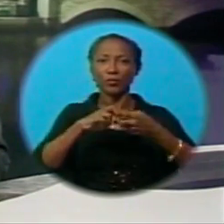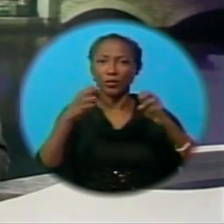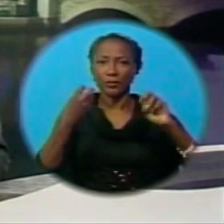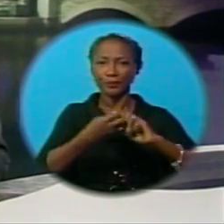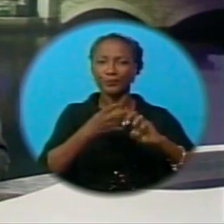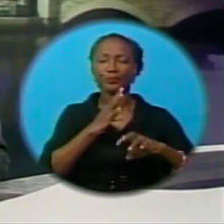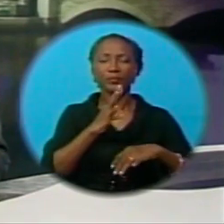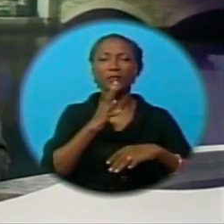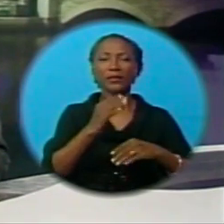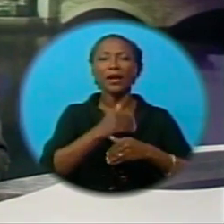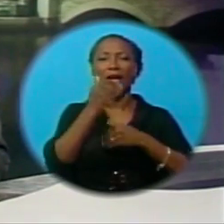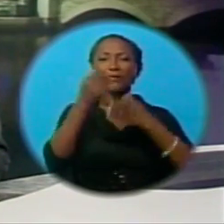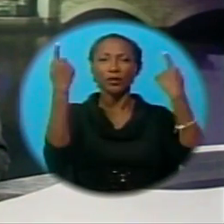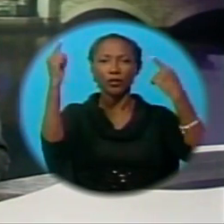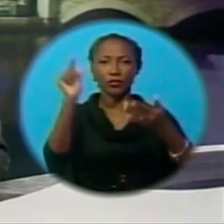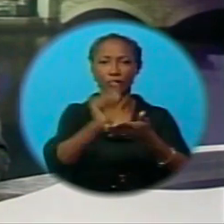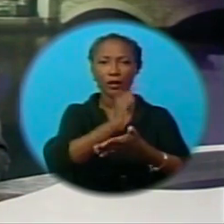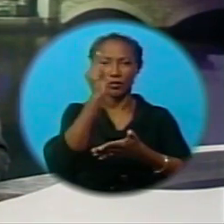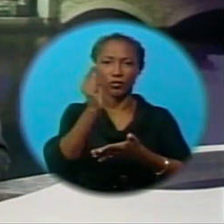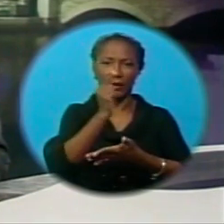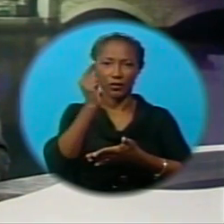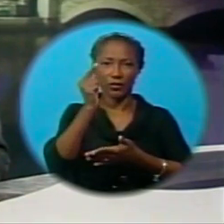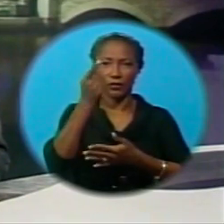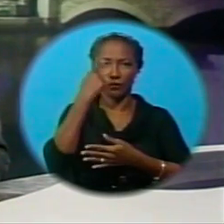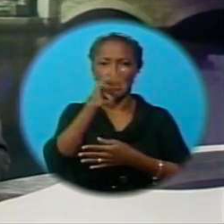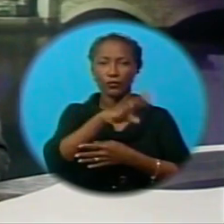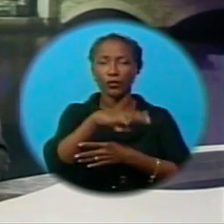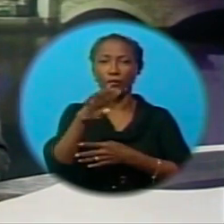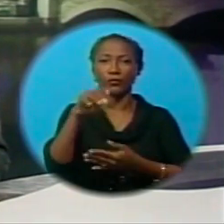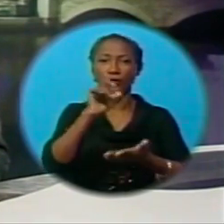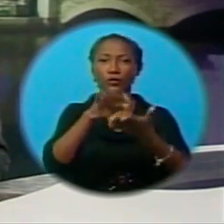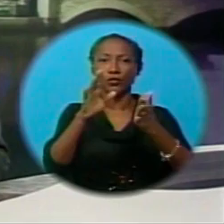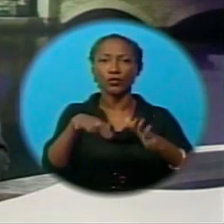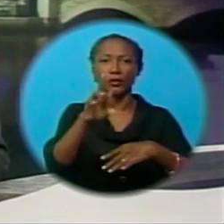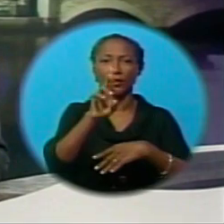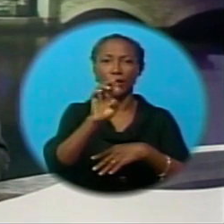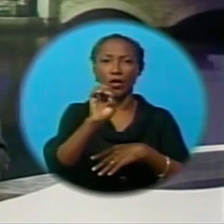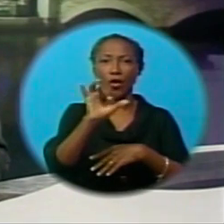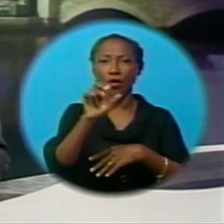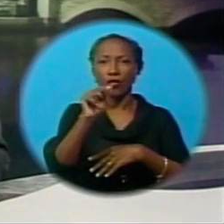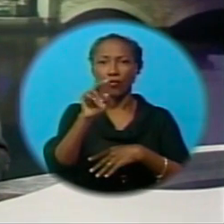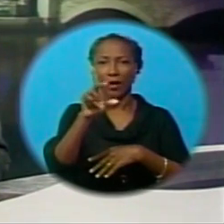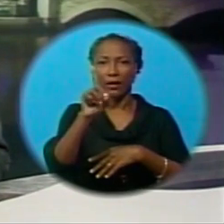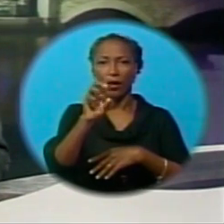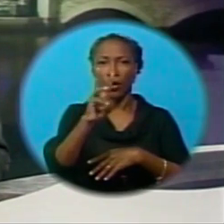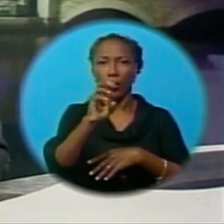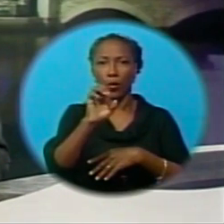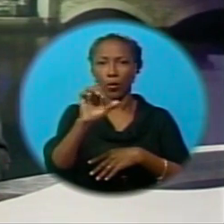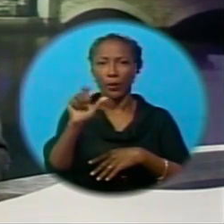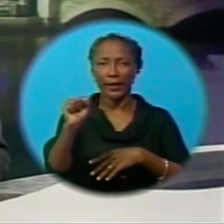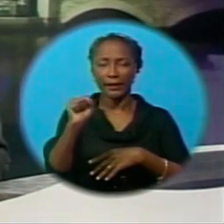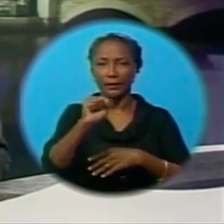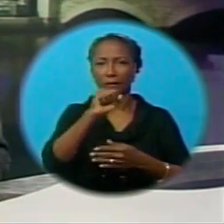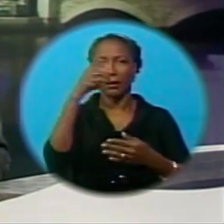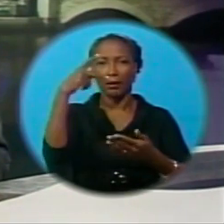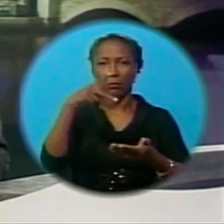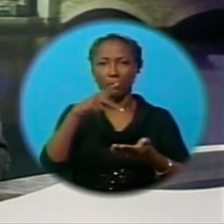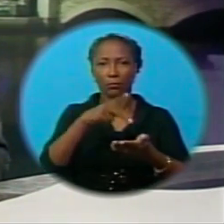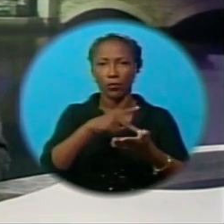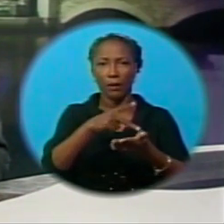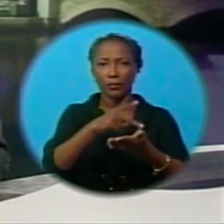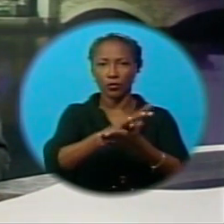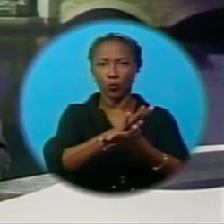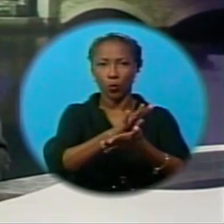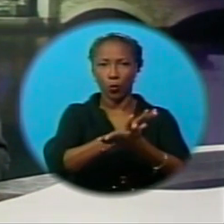the graduation ceremony for 44 students of the Reynold Weeks Primary School at the Barbados Workers Union Labour College. He says